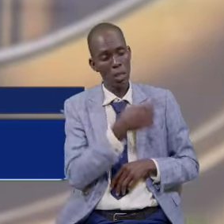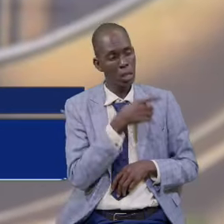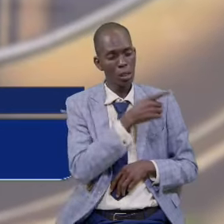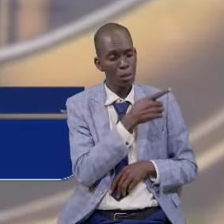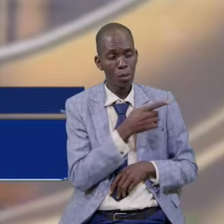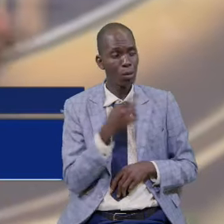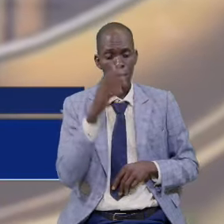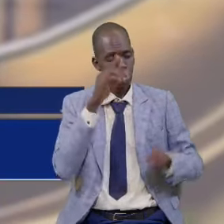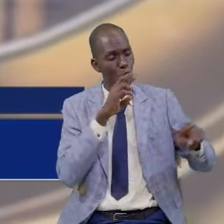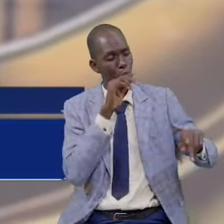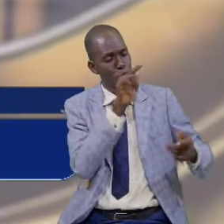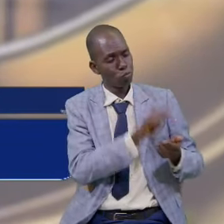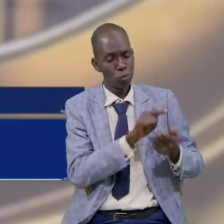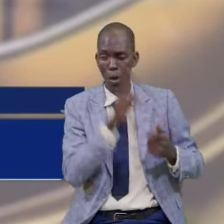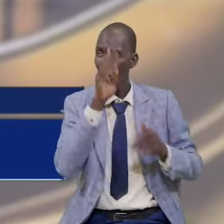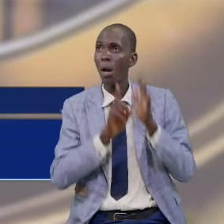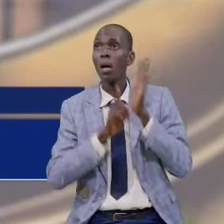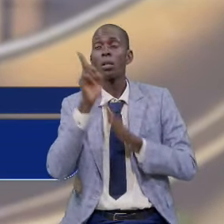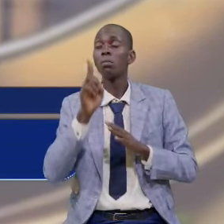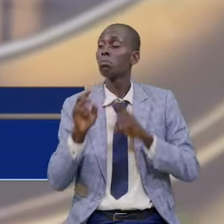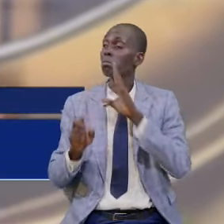said, yes, but I'm stronger than he.